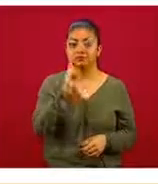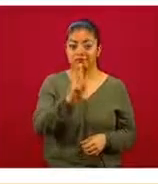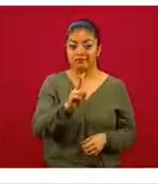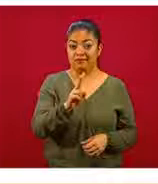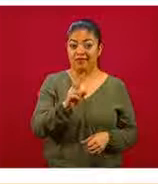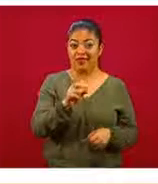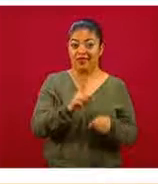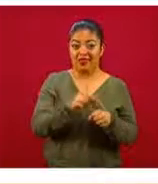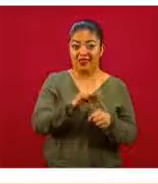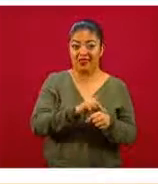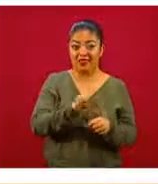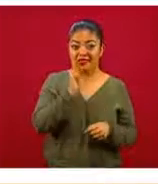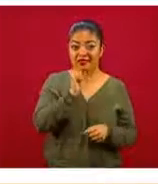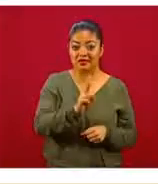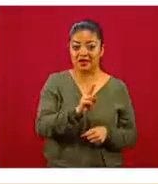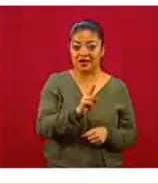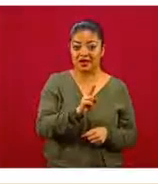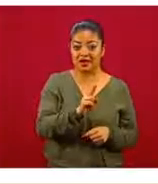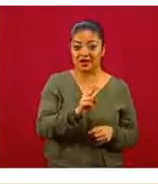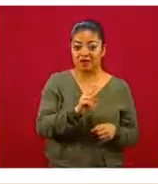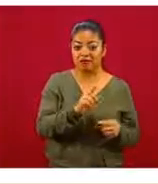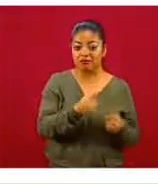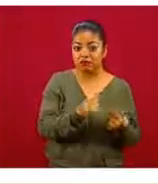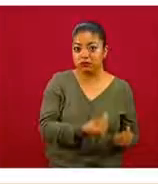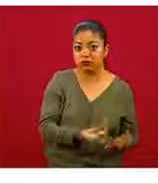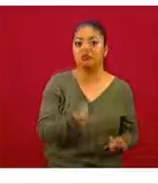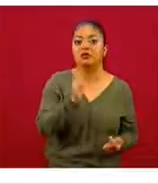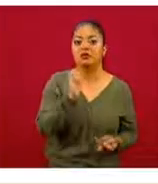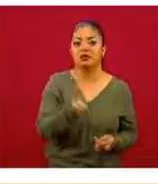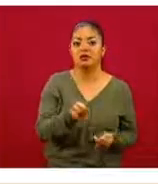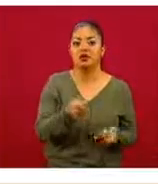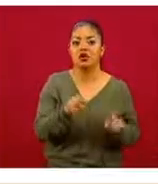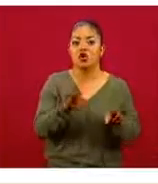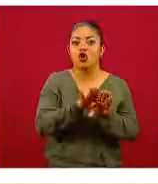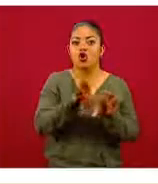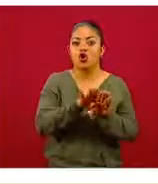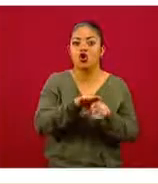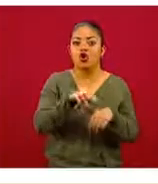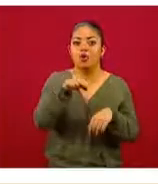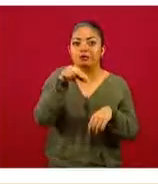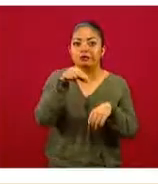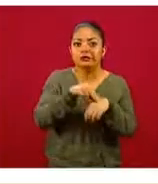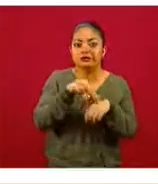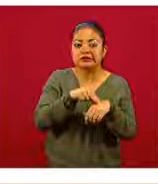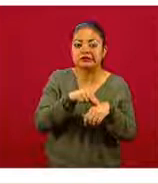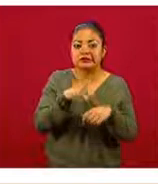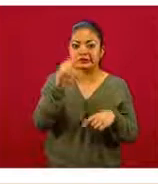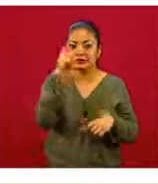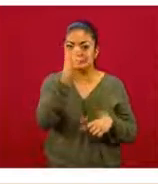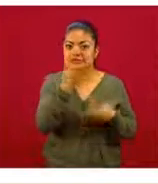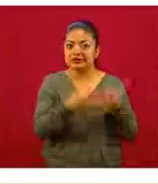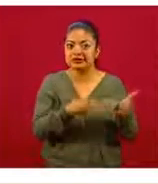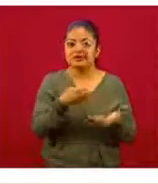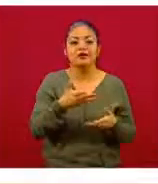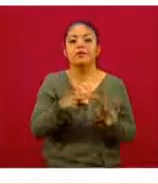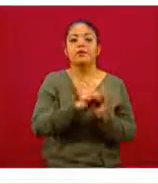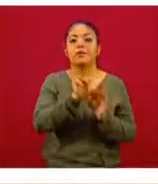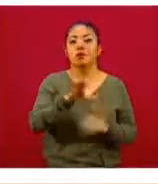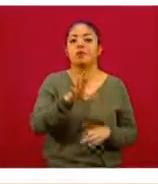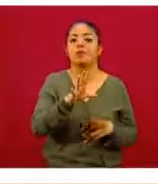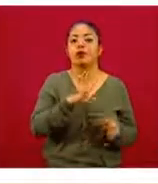They have a predisposition that perhaps from infancy has existed. They have complex